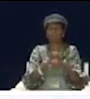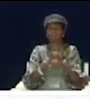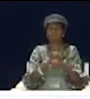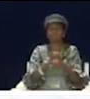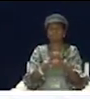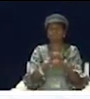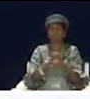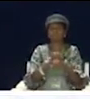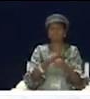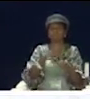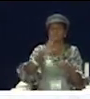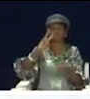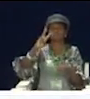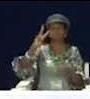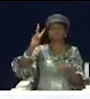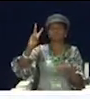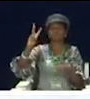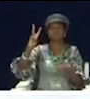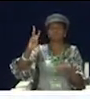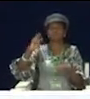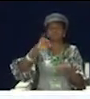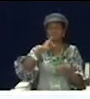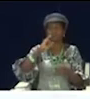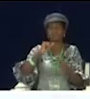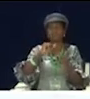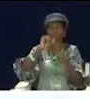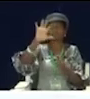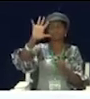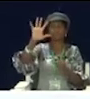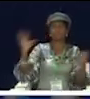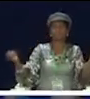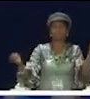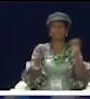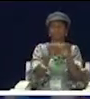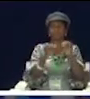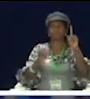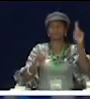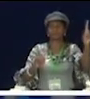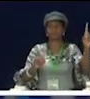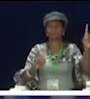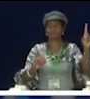And six is five plus one.